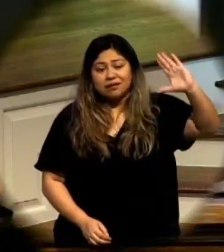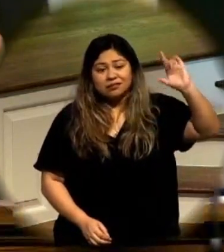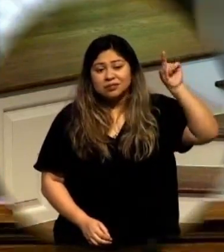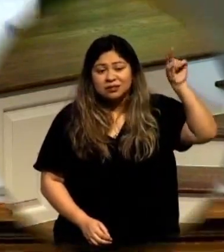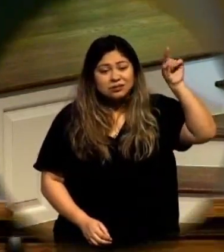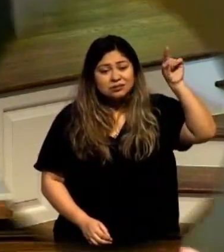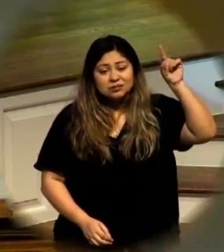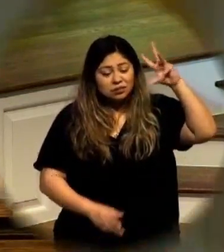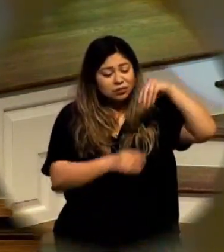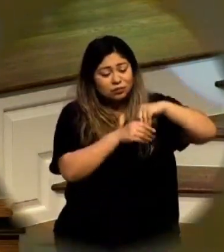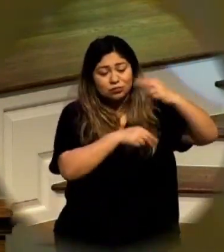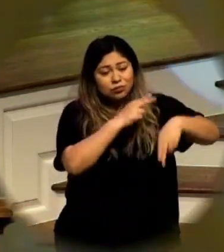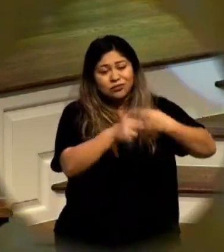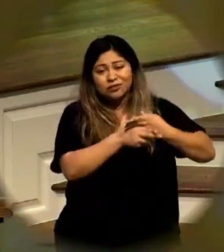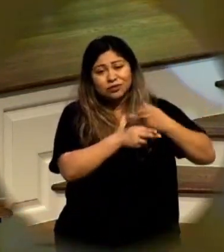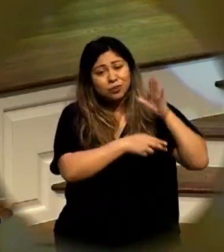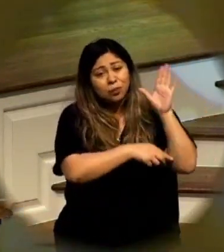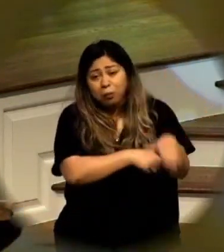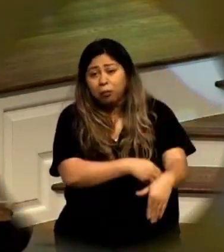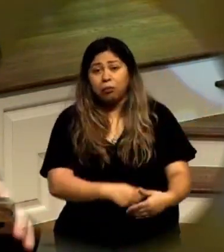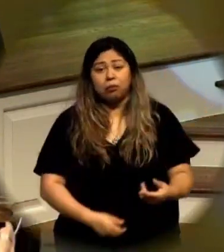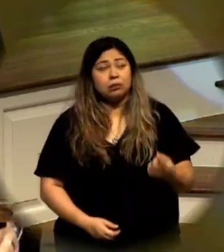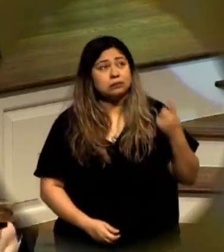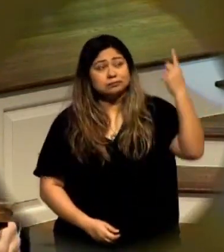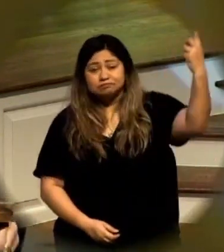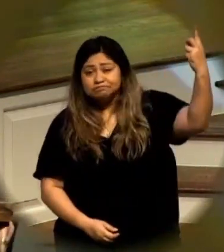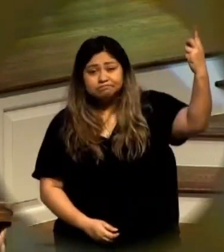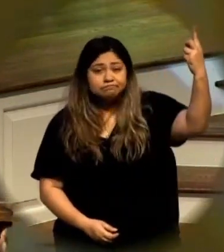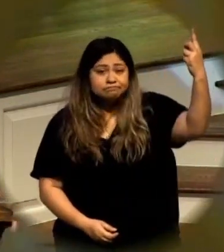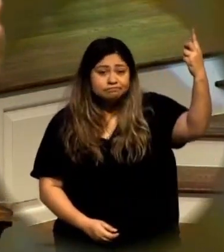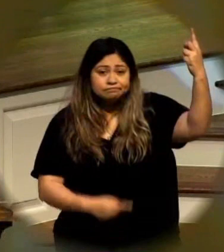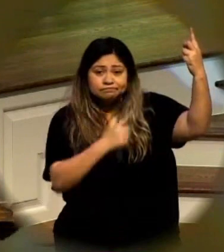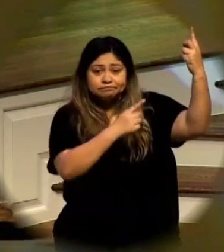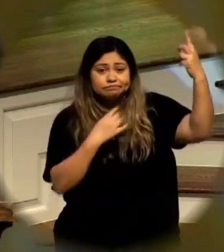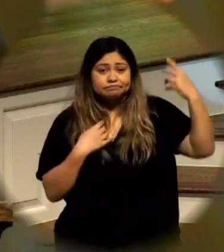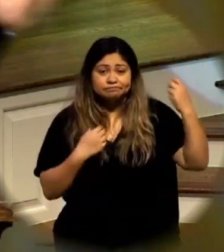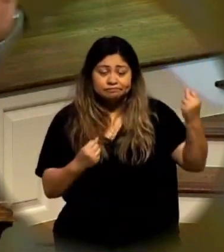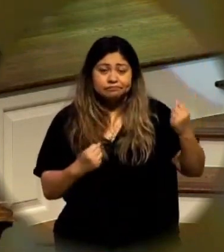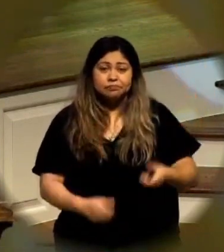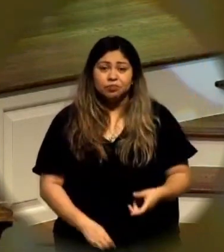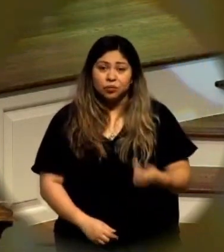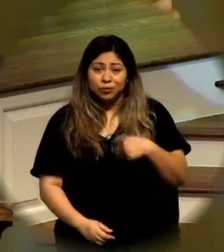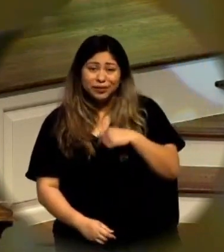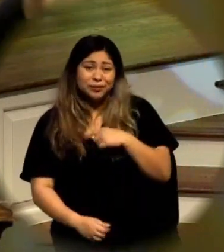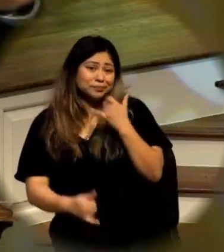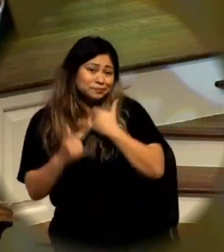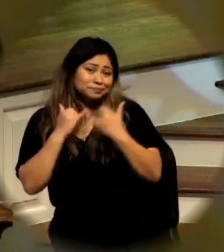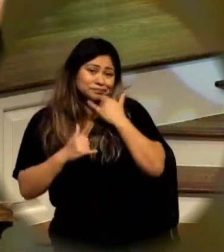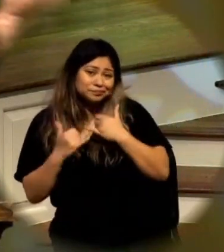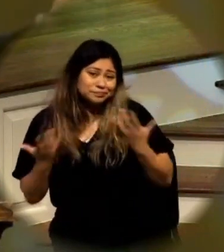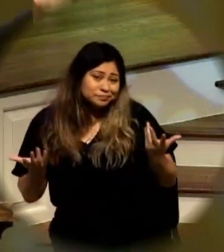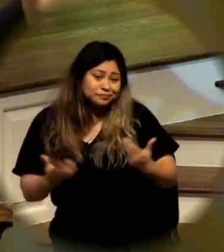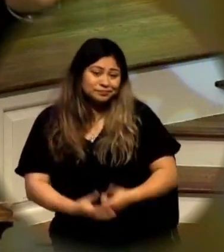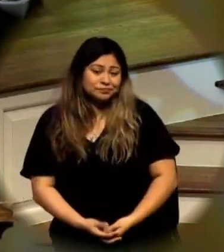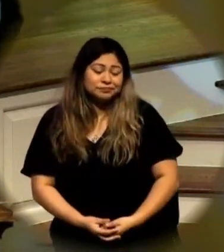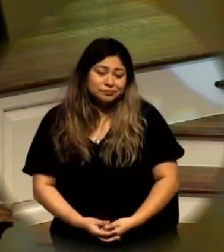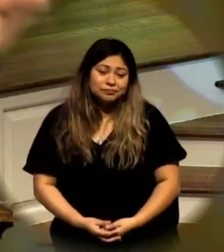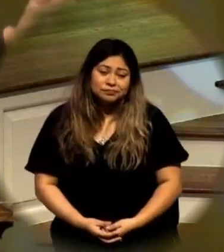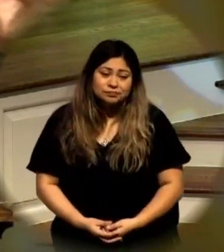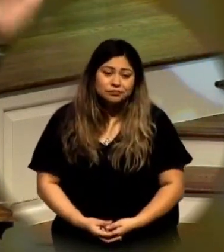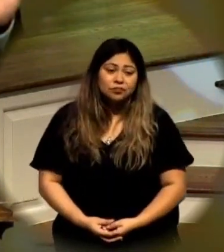Almighty. We are fallible people. Yet it's so easy, isn't it, to get seduced into our